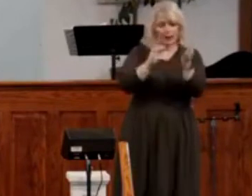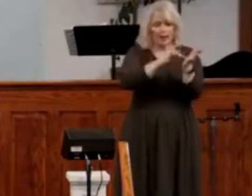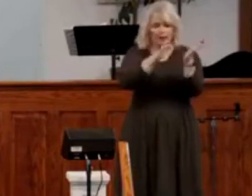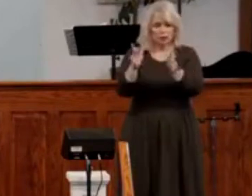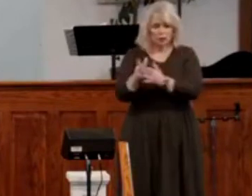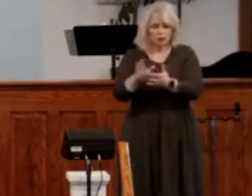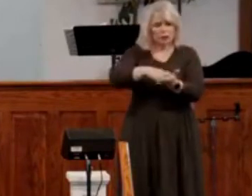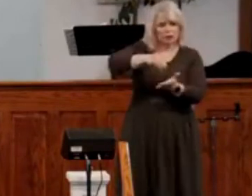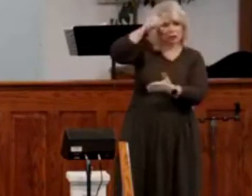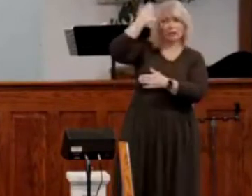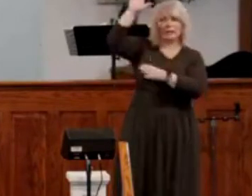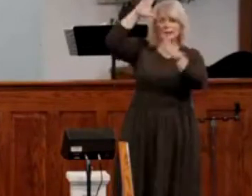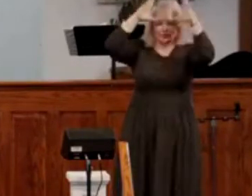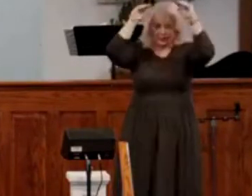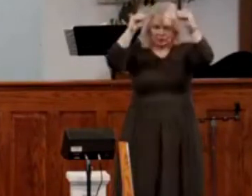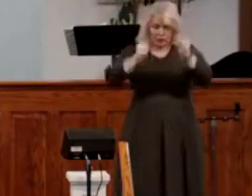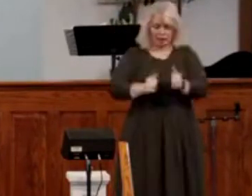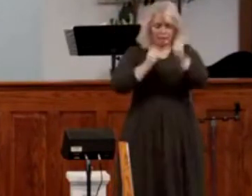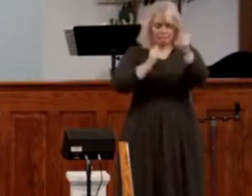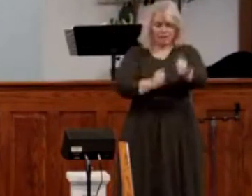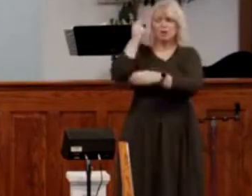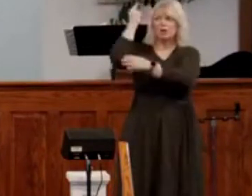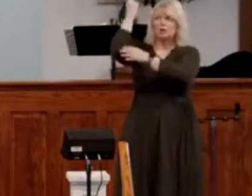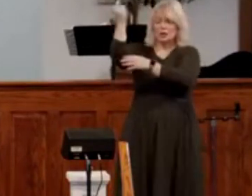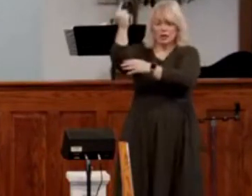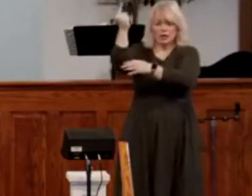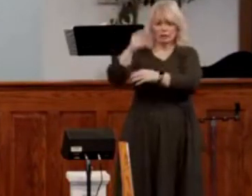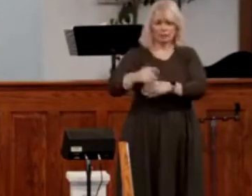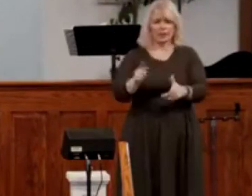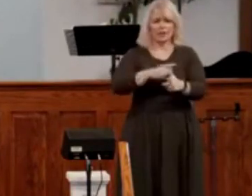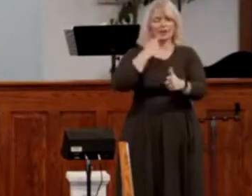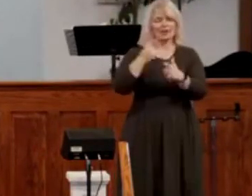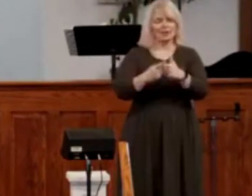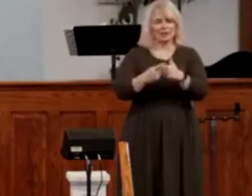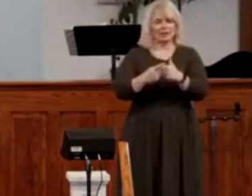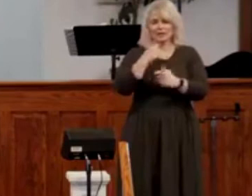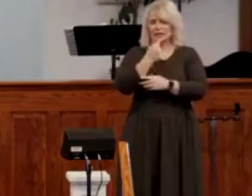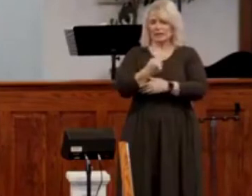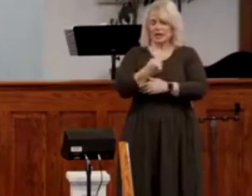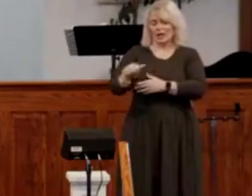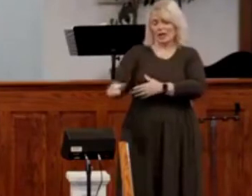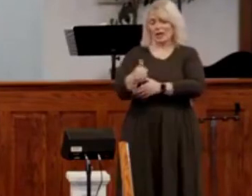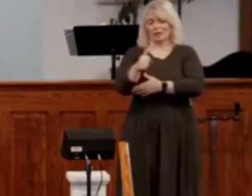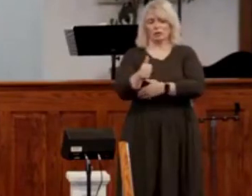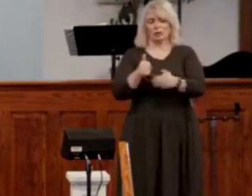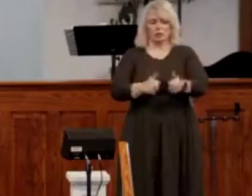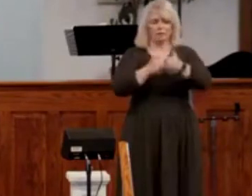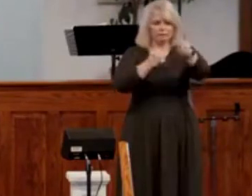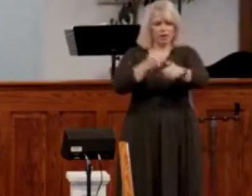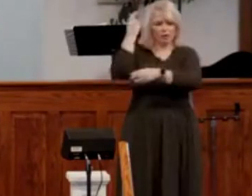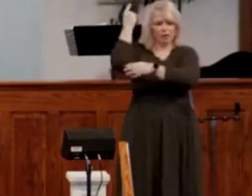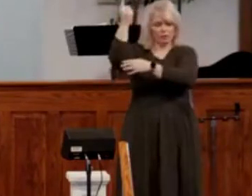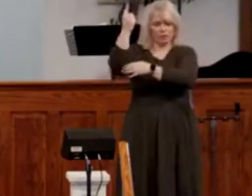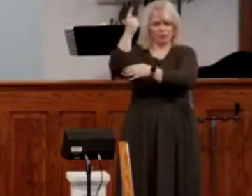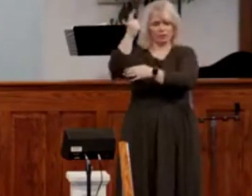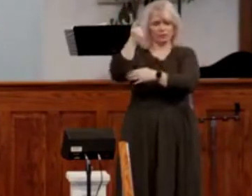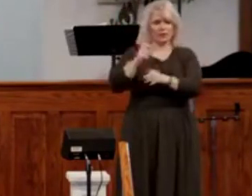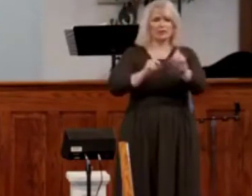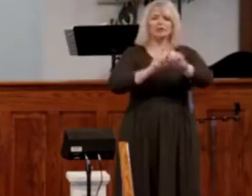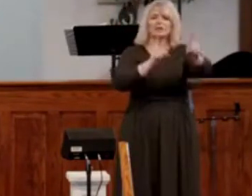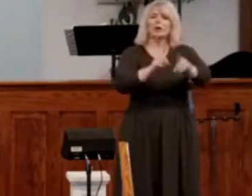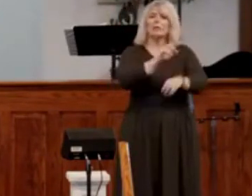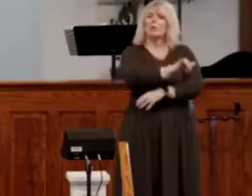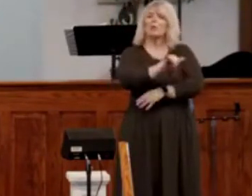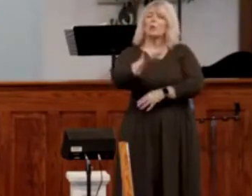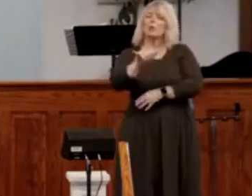his teachings, follow him, and then to tell others how to follow him. See, a disciple wanted to be like his master, and